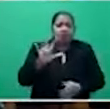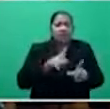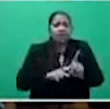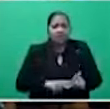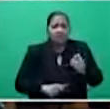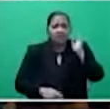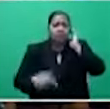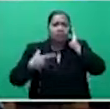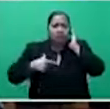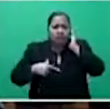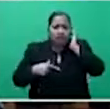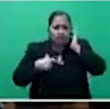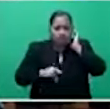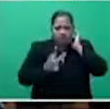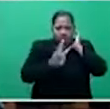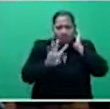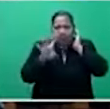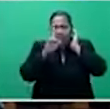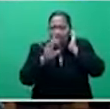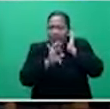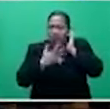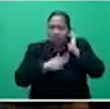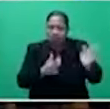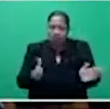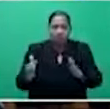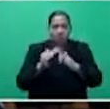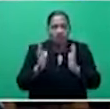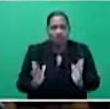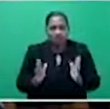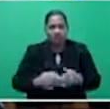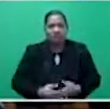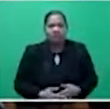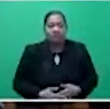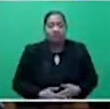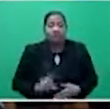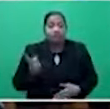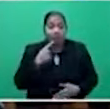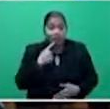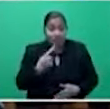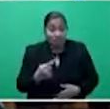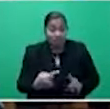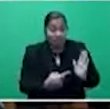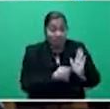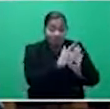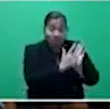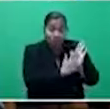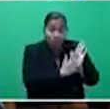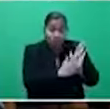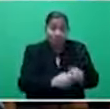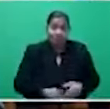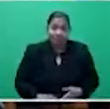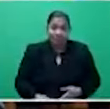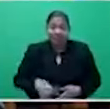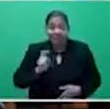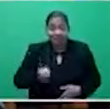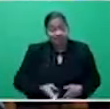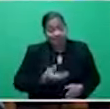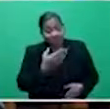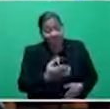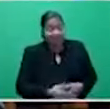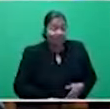Why? Because 3 or 4 people don't want to move their homes. So what we've said in this law, that if, and she bothered to read it, rather than trying to score